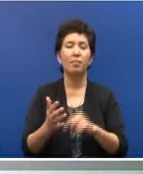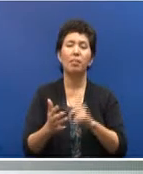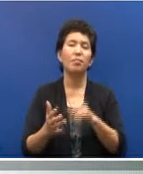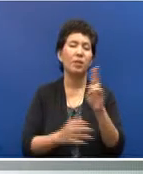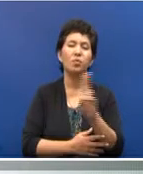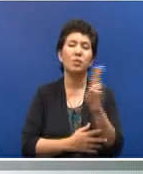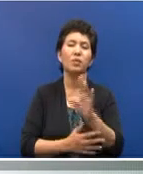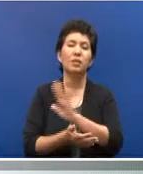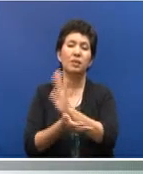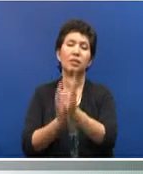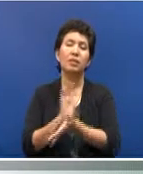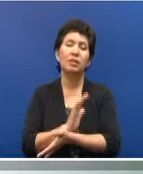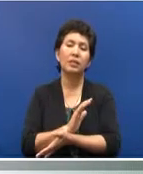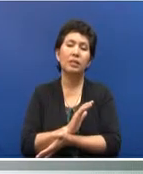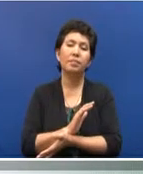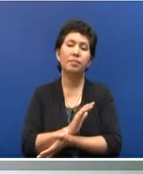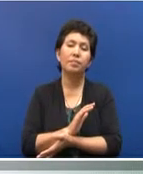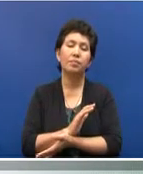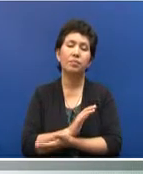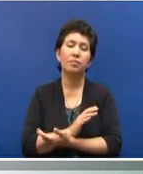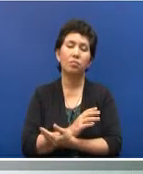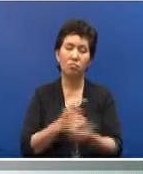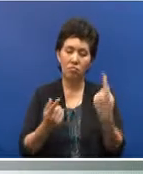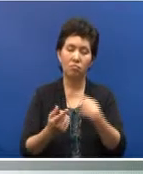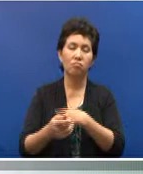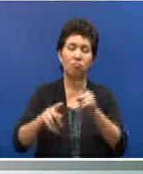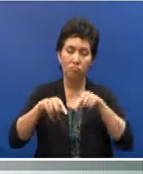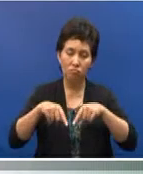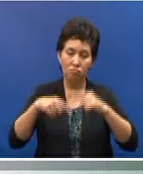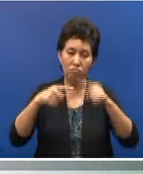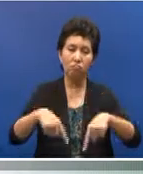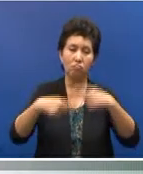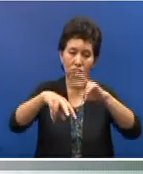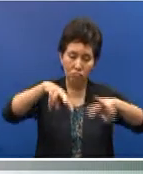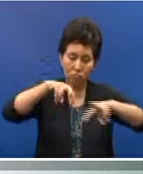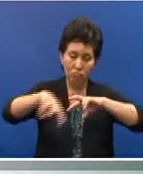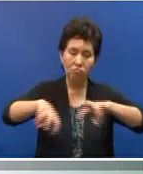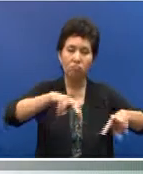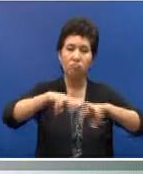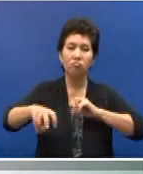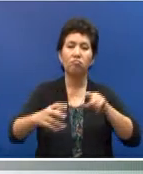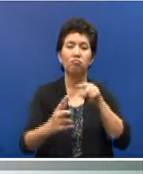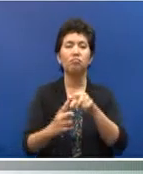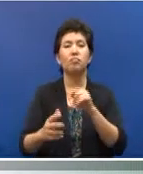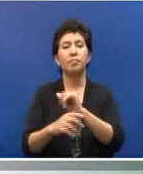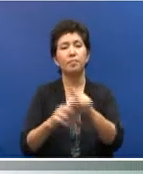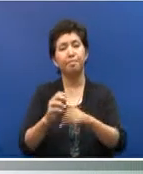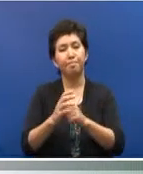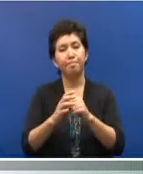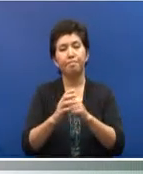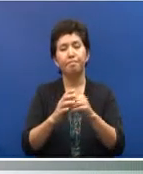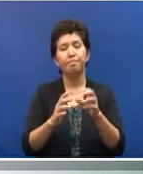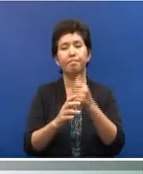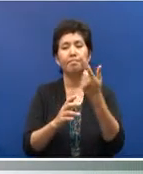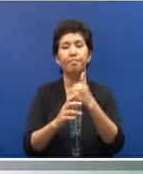Okay, and we are going to go further about the causes. Okay, what are the causes of racism and ethnocentrism,